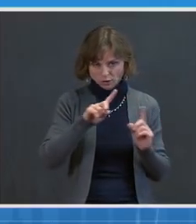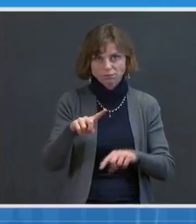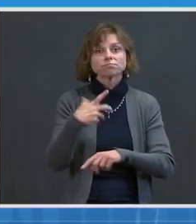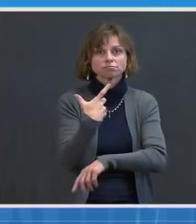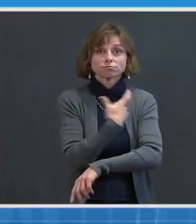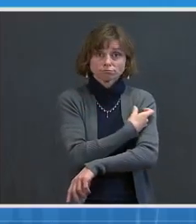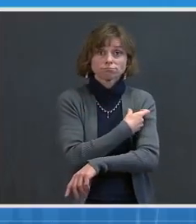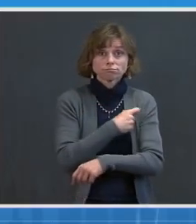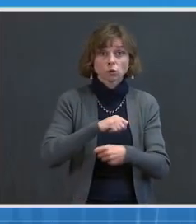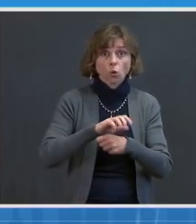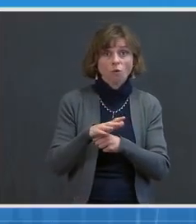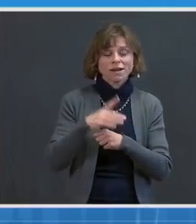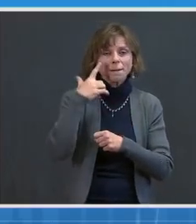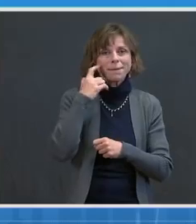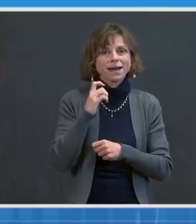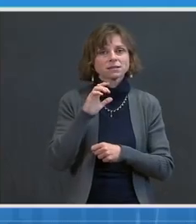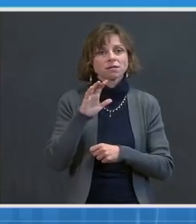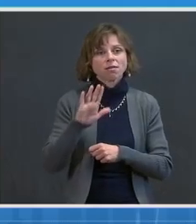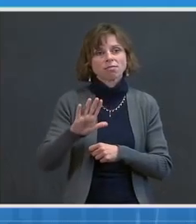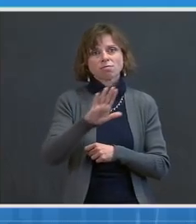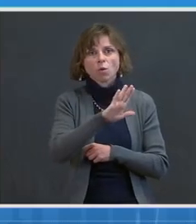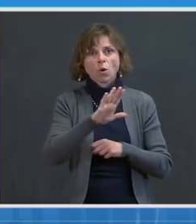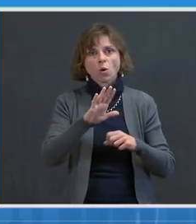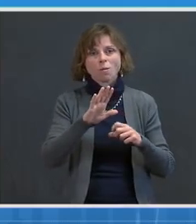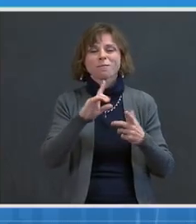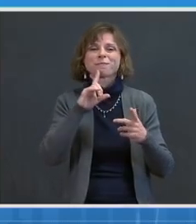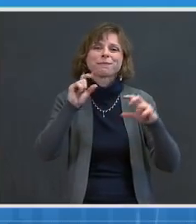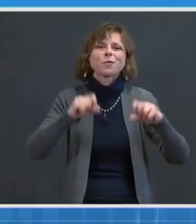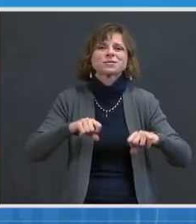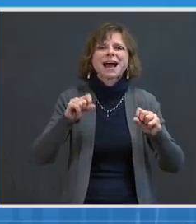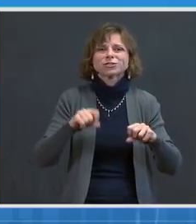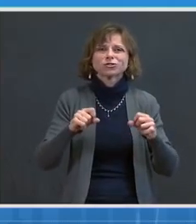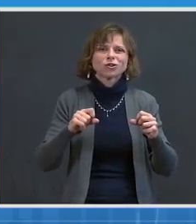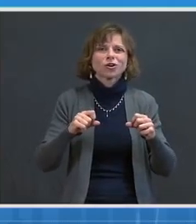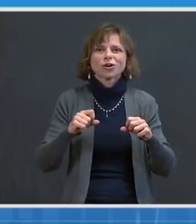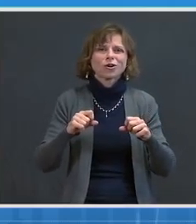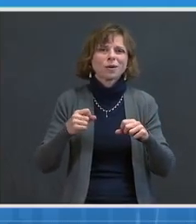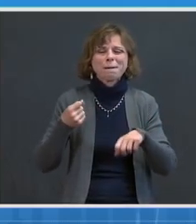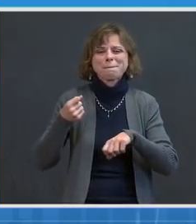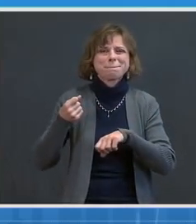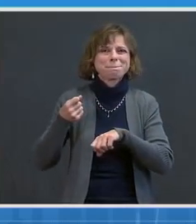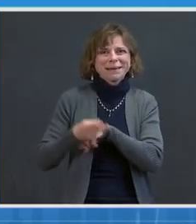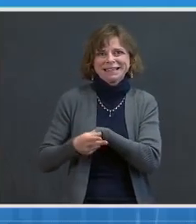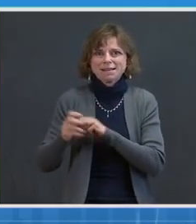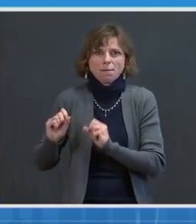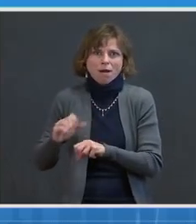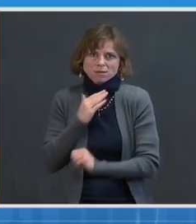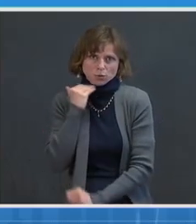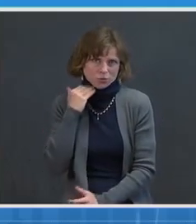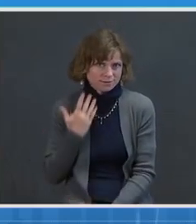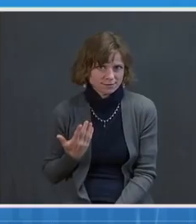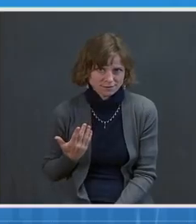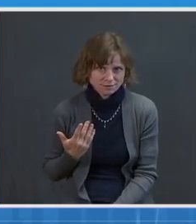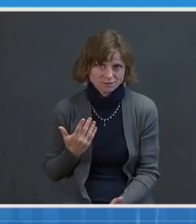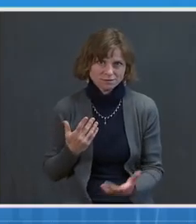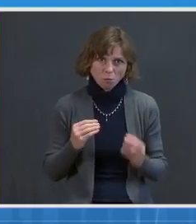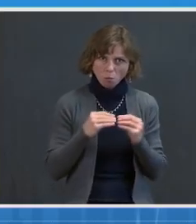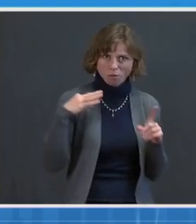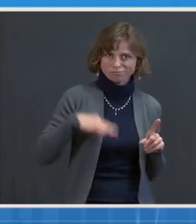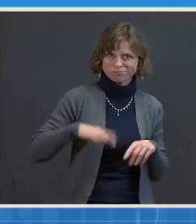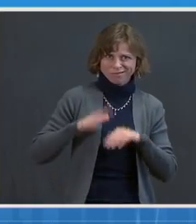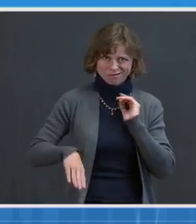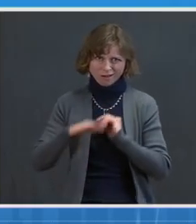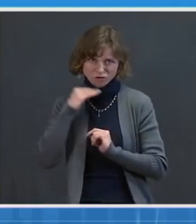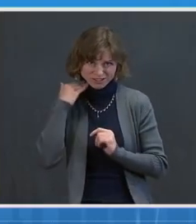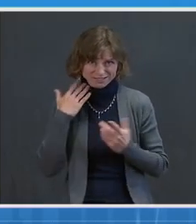vaccine because the potential benefits certainly outweigh the potential risks. And remember, although people